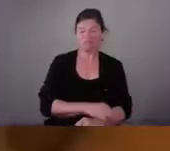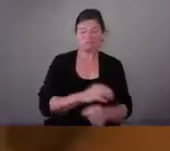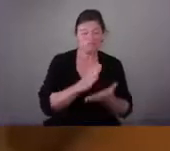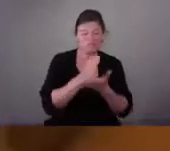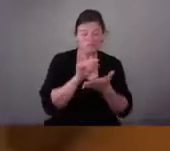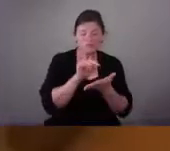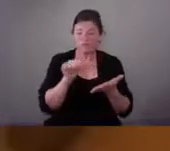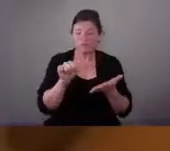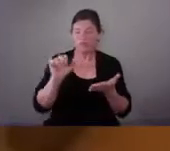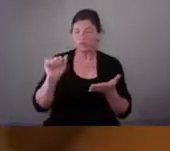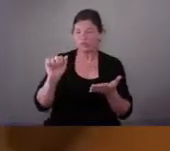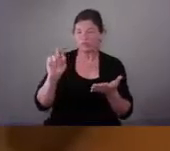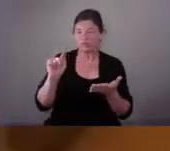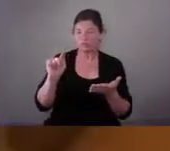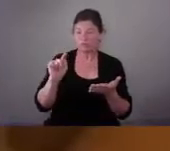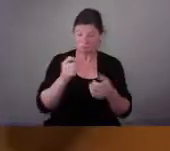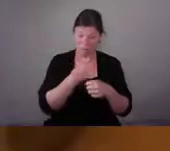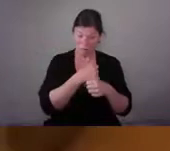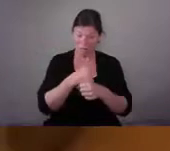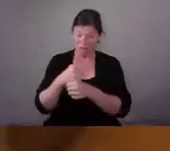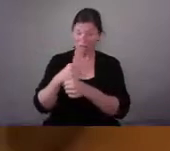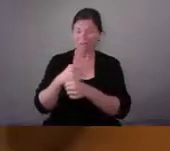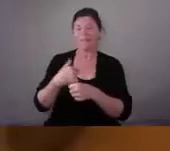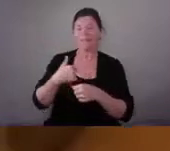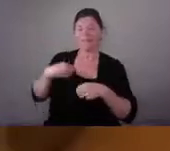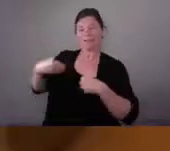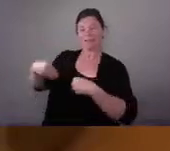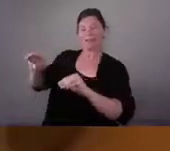I sell them.